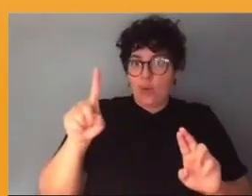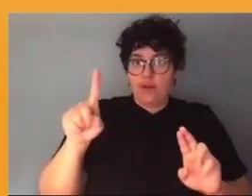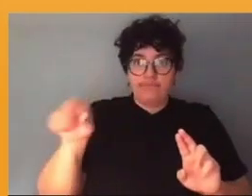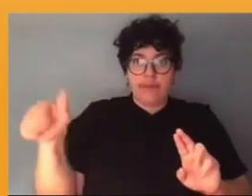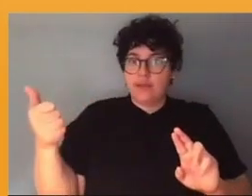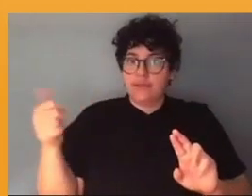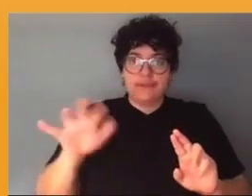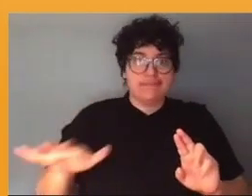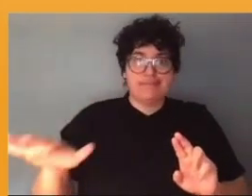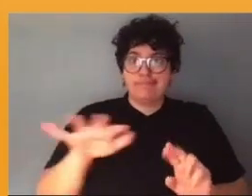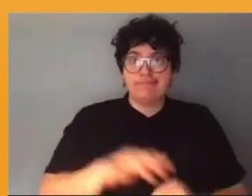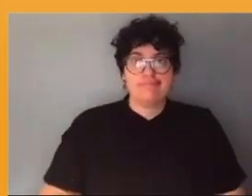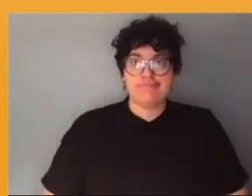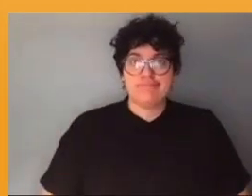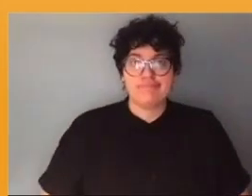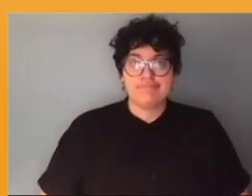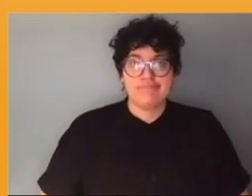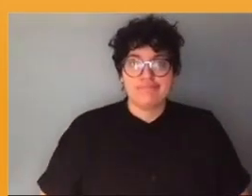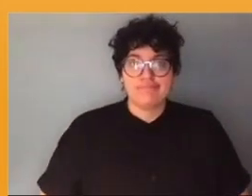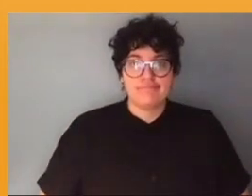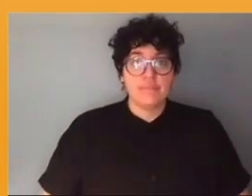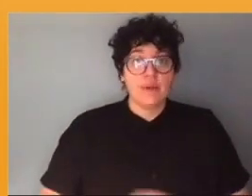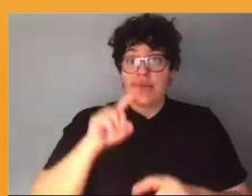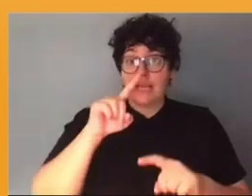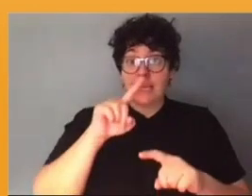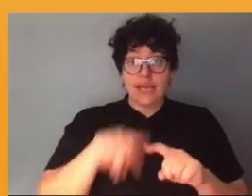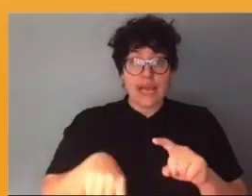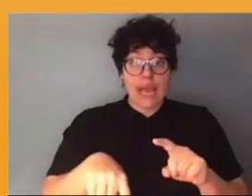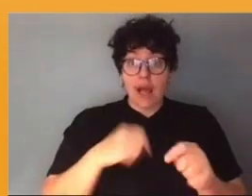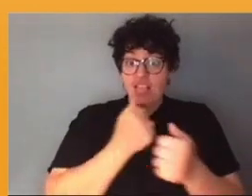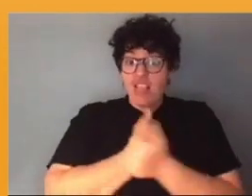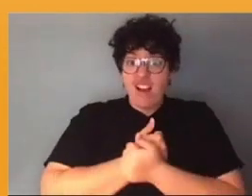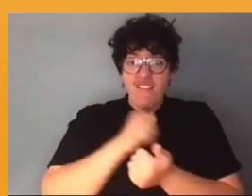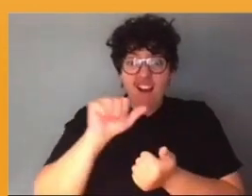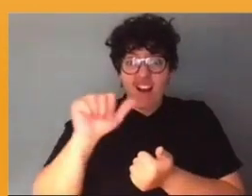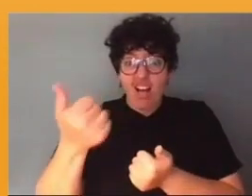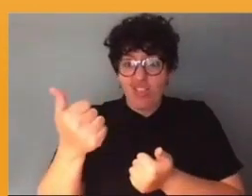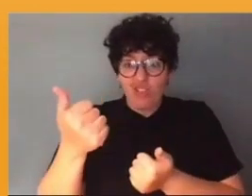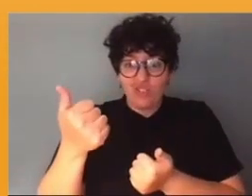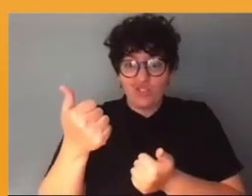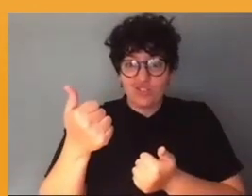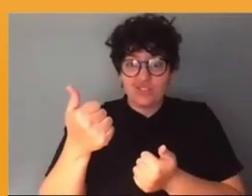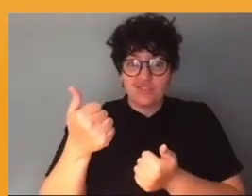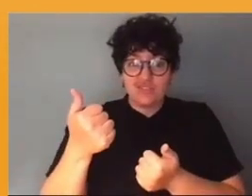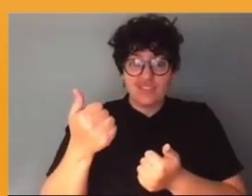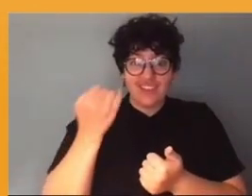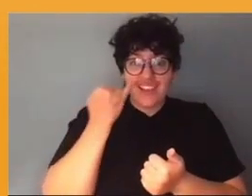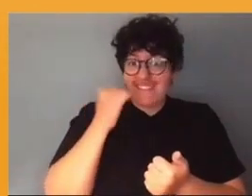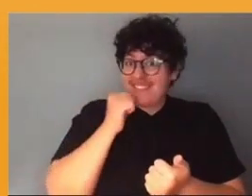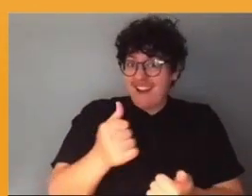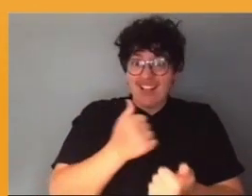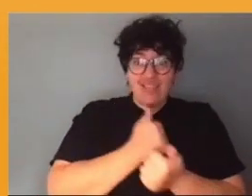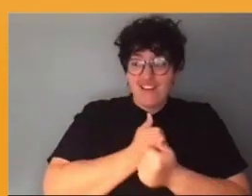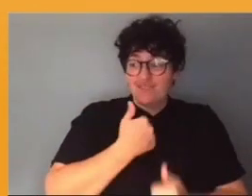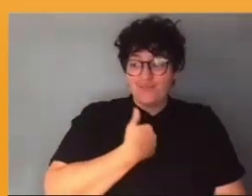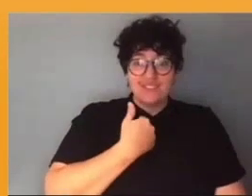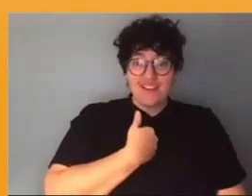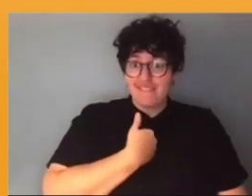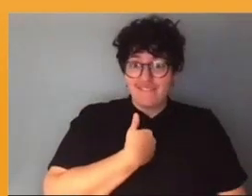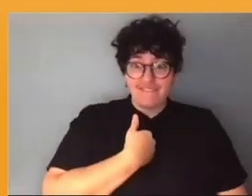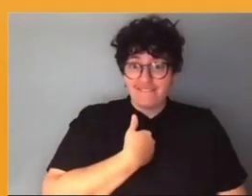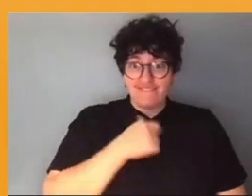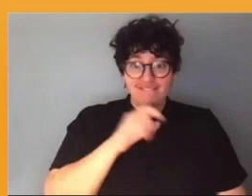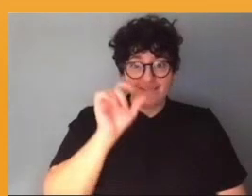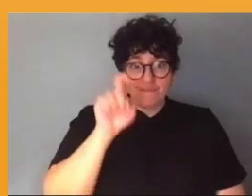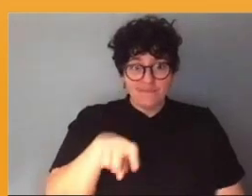It's like you cannot love anybody if you don't love yourself. So